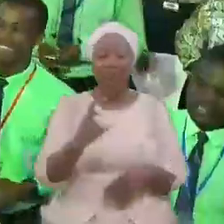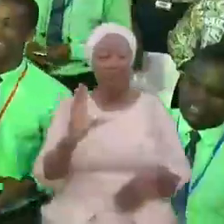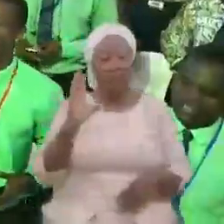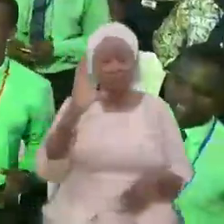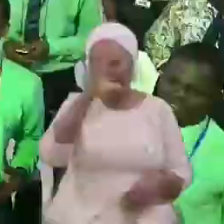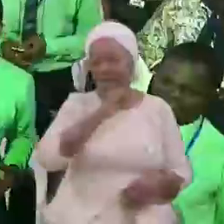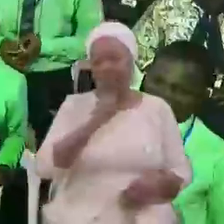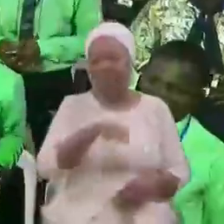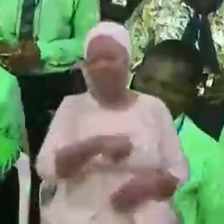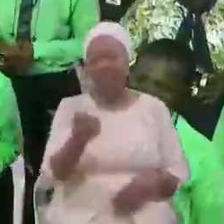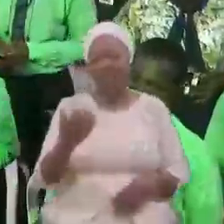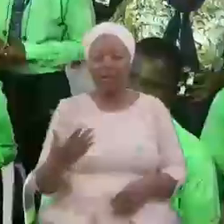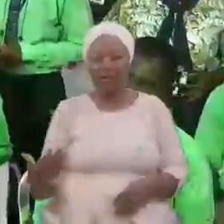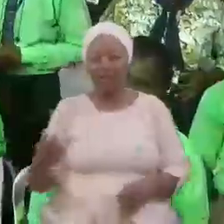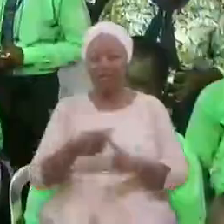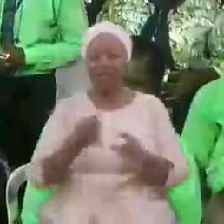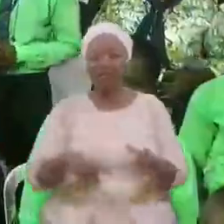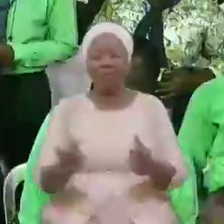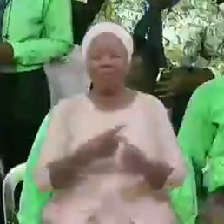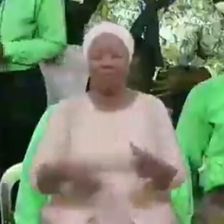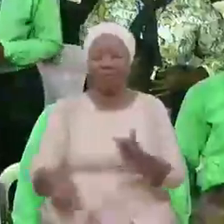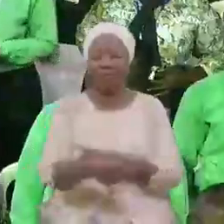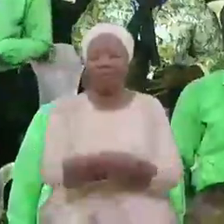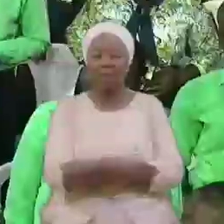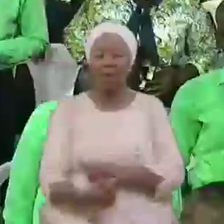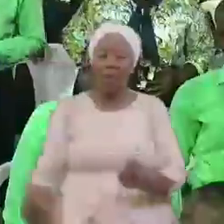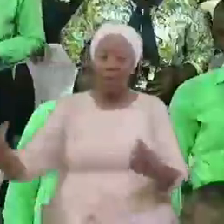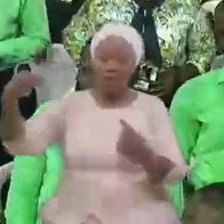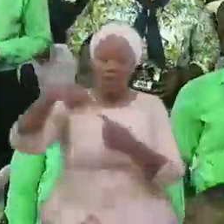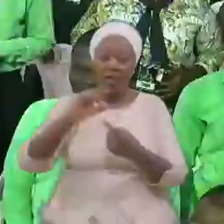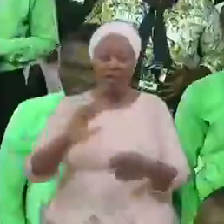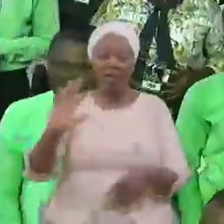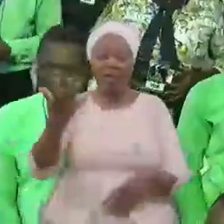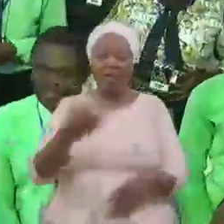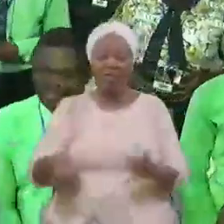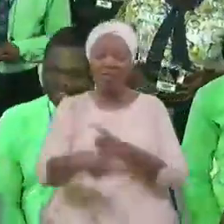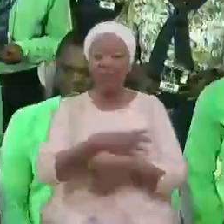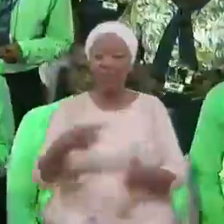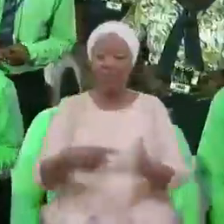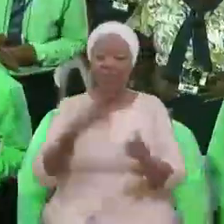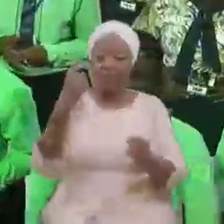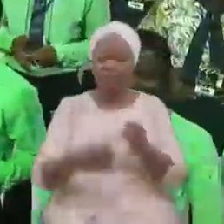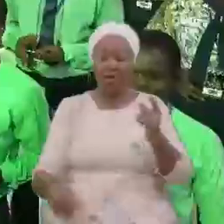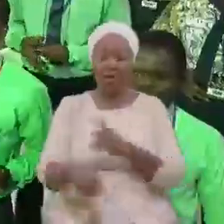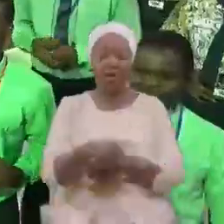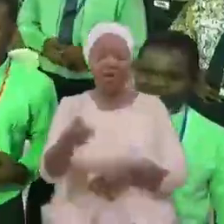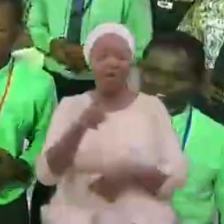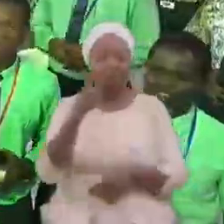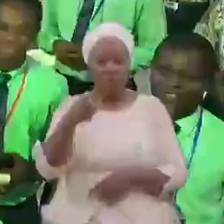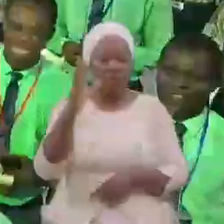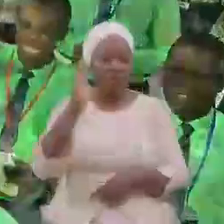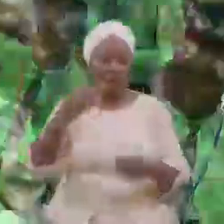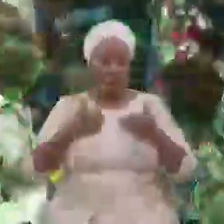anything from the first day until the fifth day, this final day, you will have